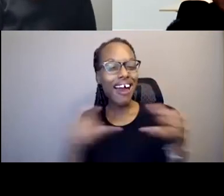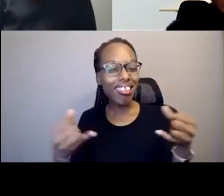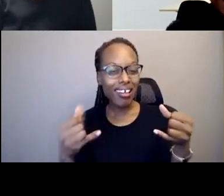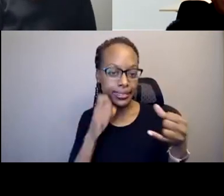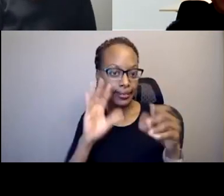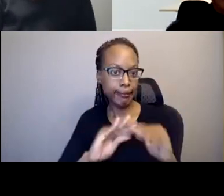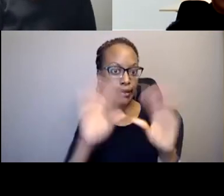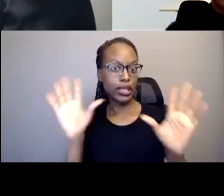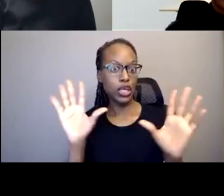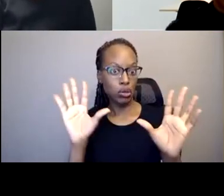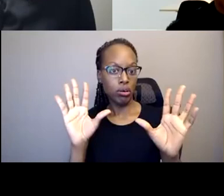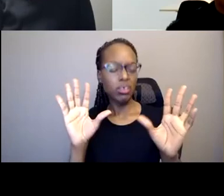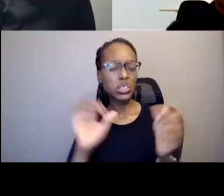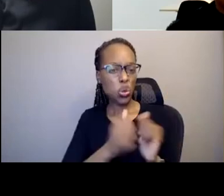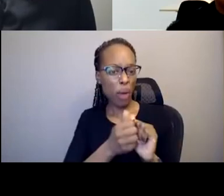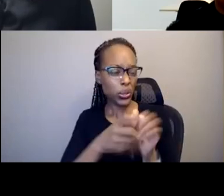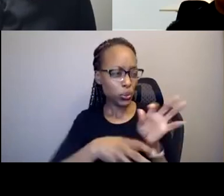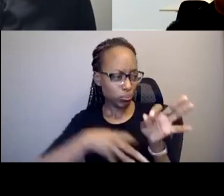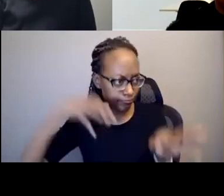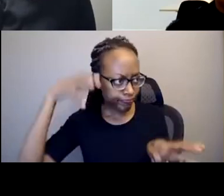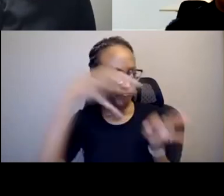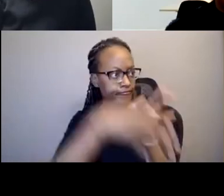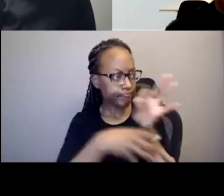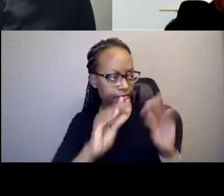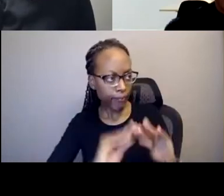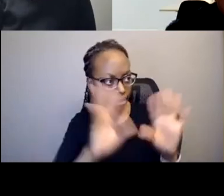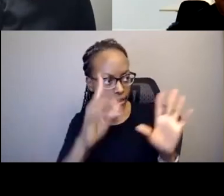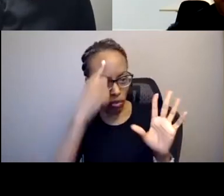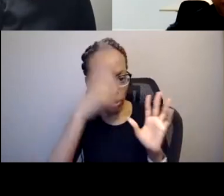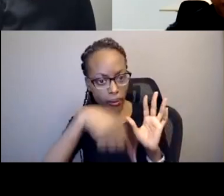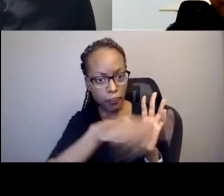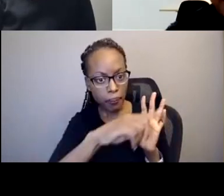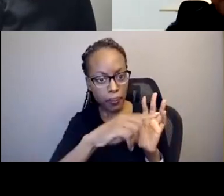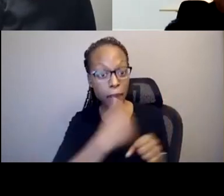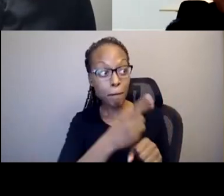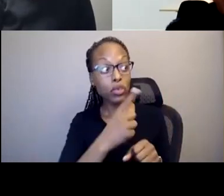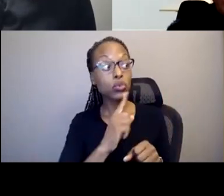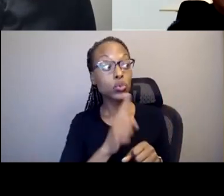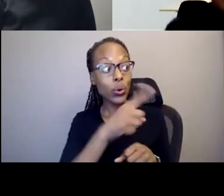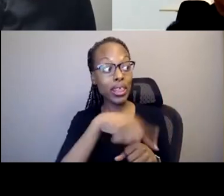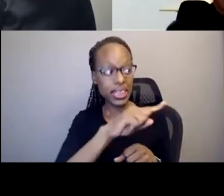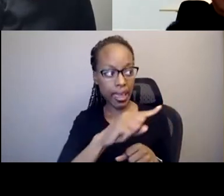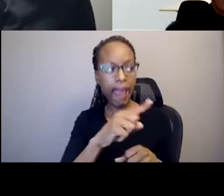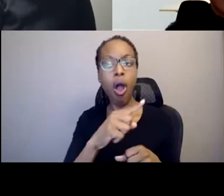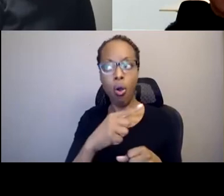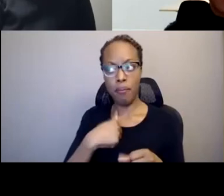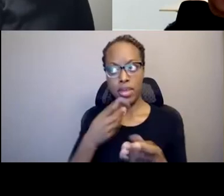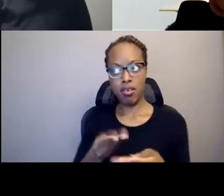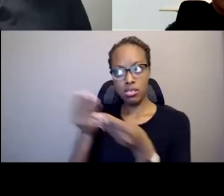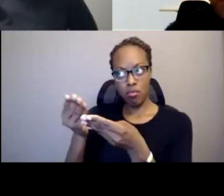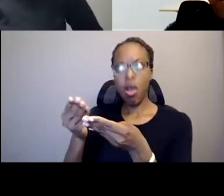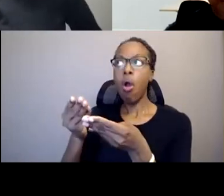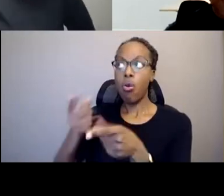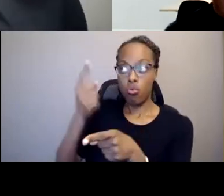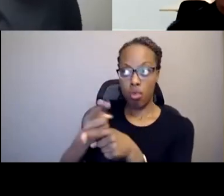break that down for folks and really ensure that they feel good about what they're putting in, but also like the conversation doesn't end there, right?